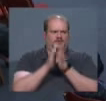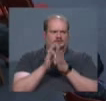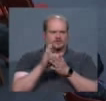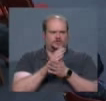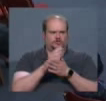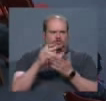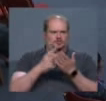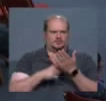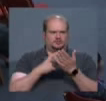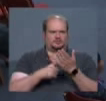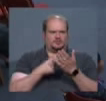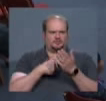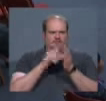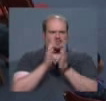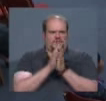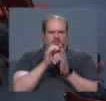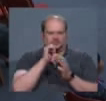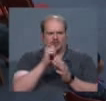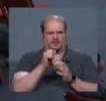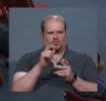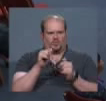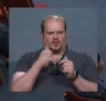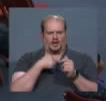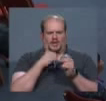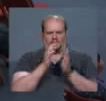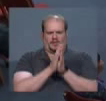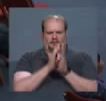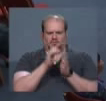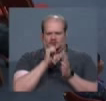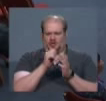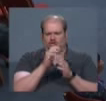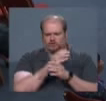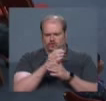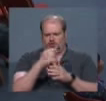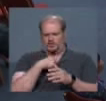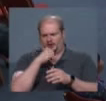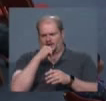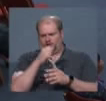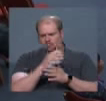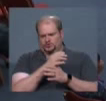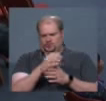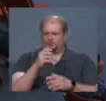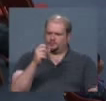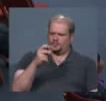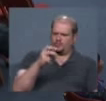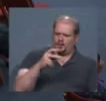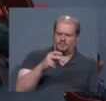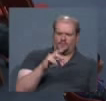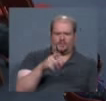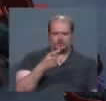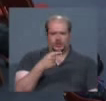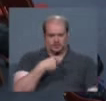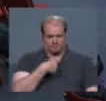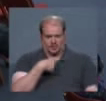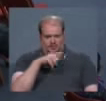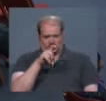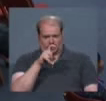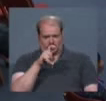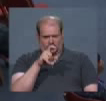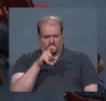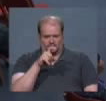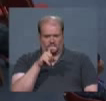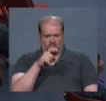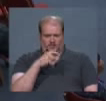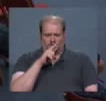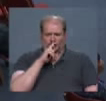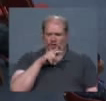them and sometimes I'm asked not to. And when I'm asked not to, I don't. Okay. Just me? I'm waiting for an